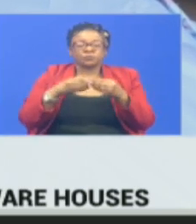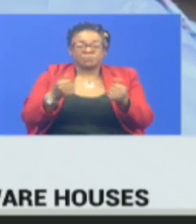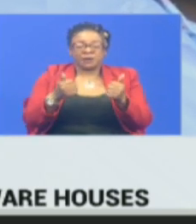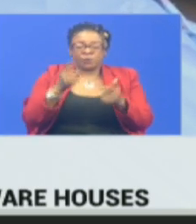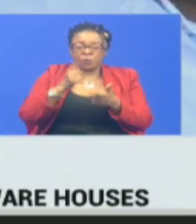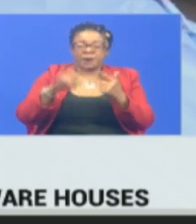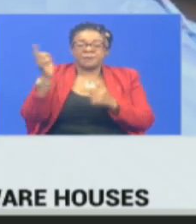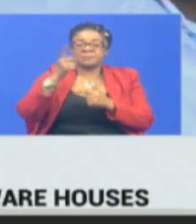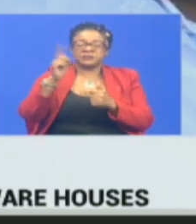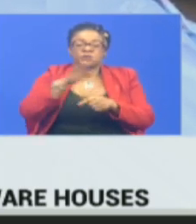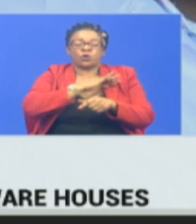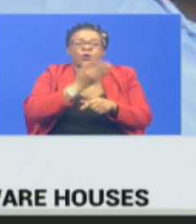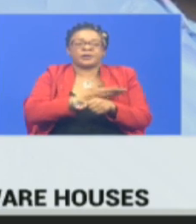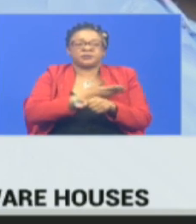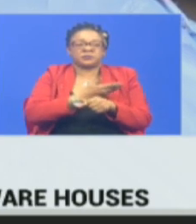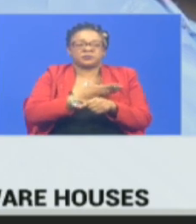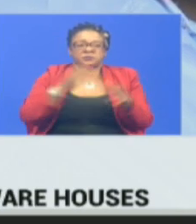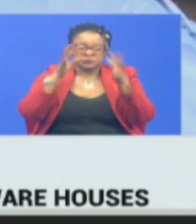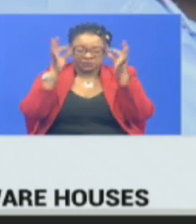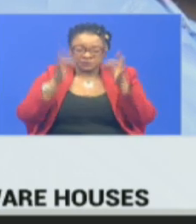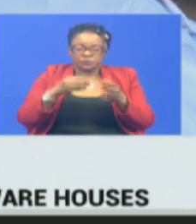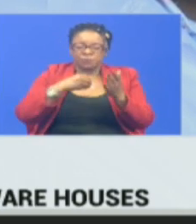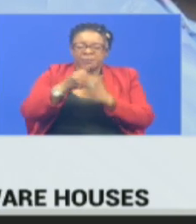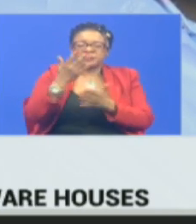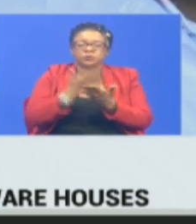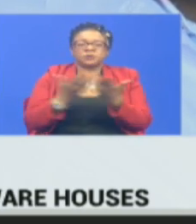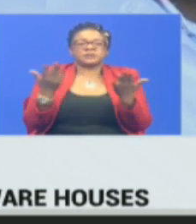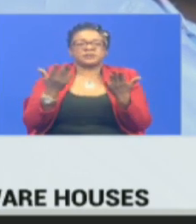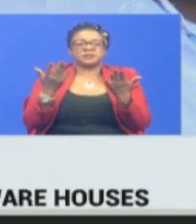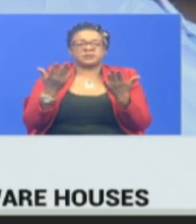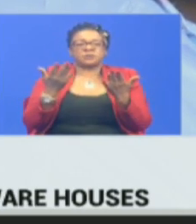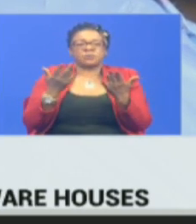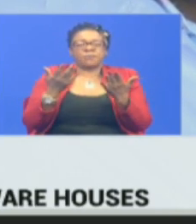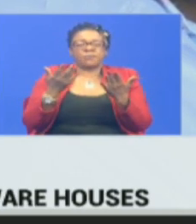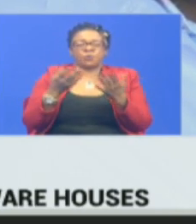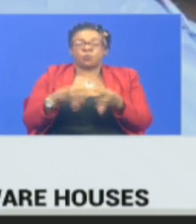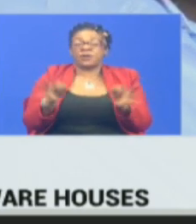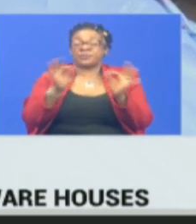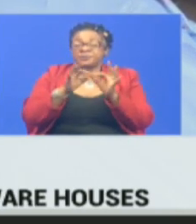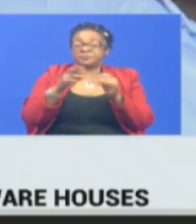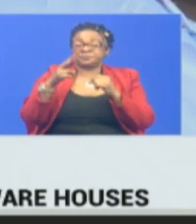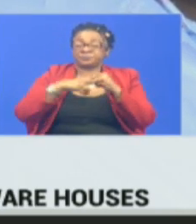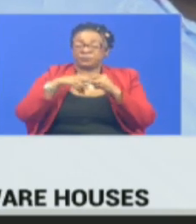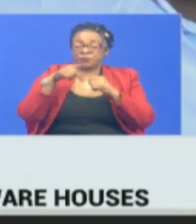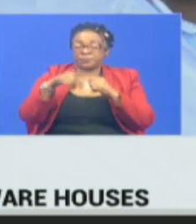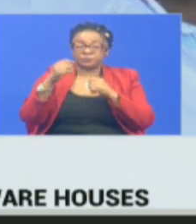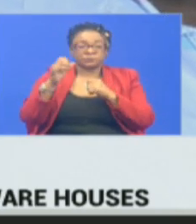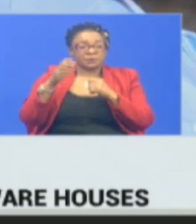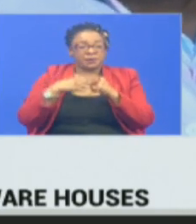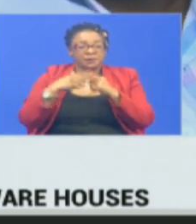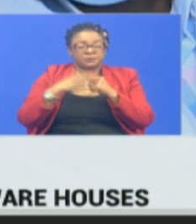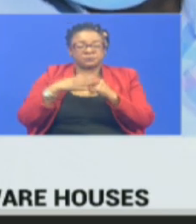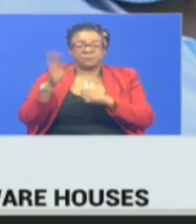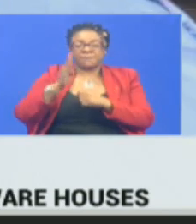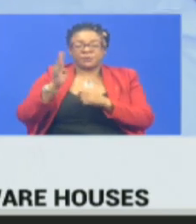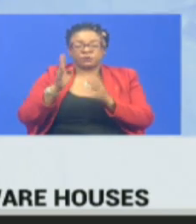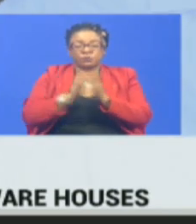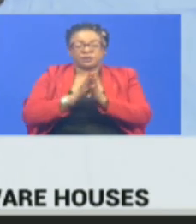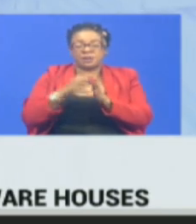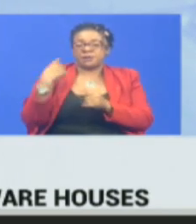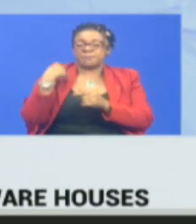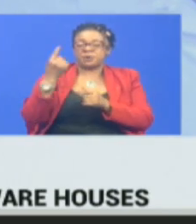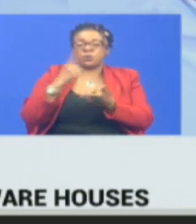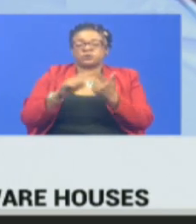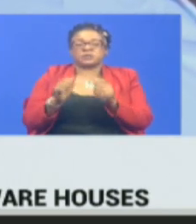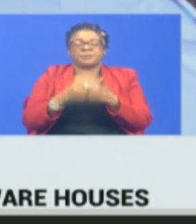had authorized, they decided to buy items worth 7.1 billion, anticipating because of the numbers and the world figures that were happening with